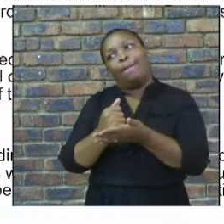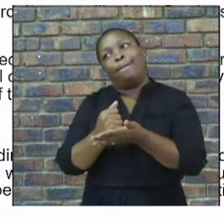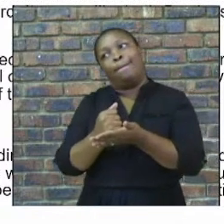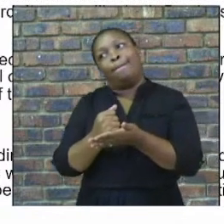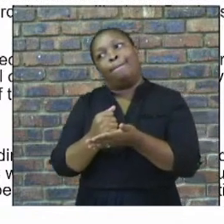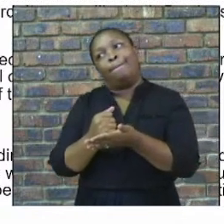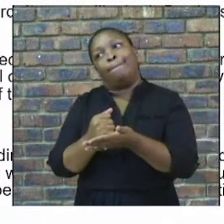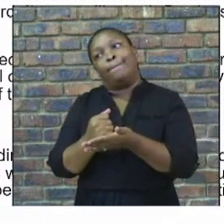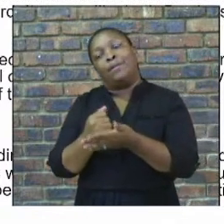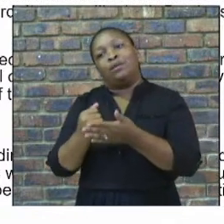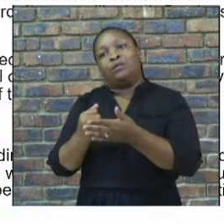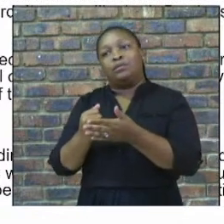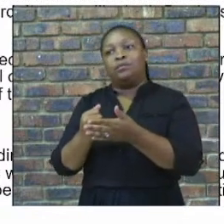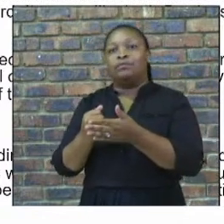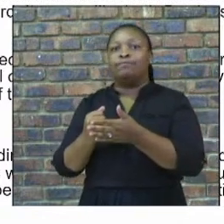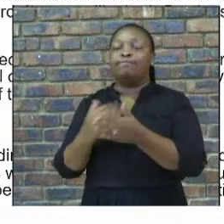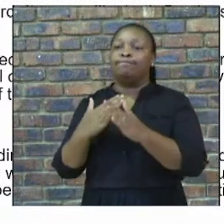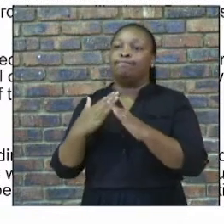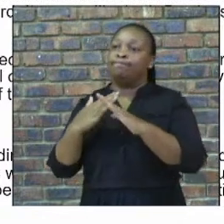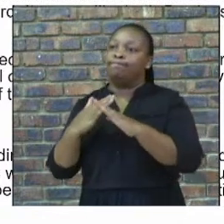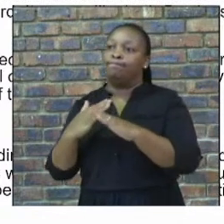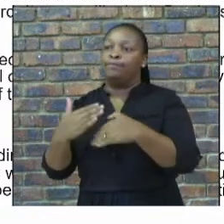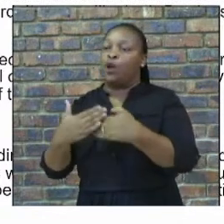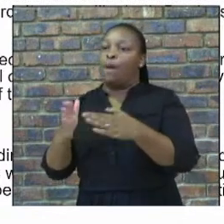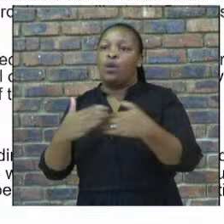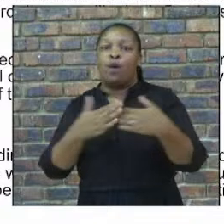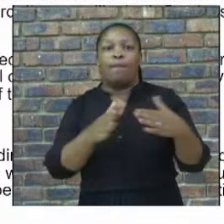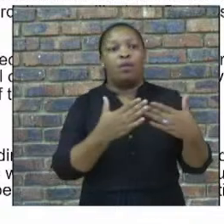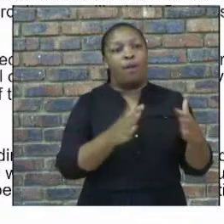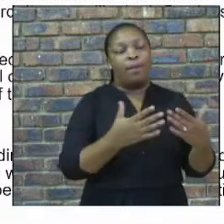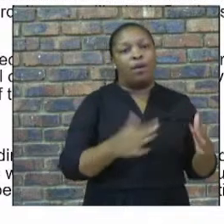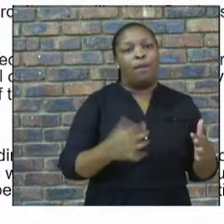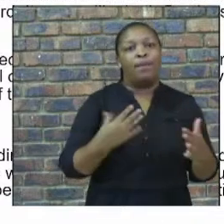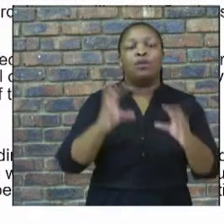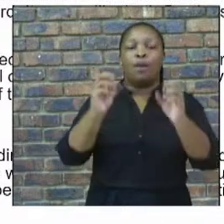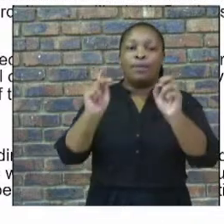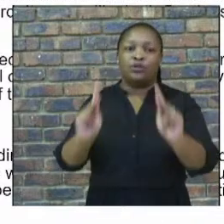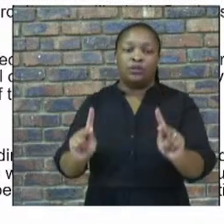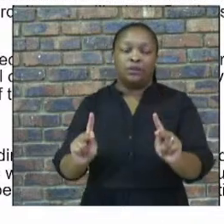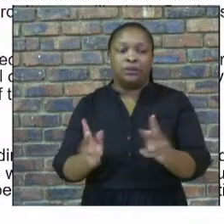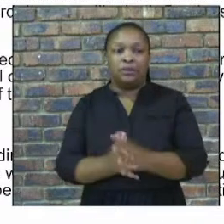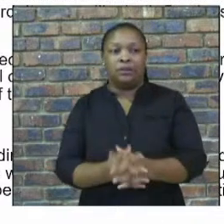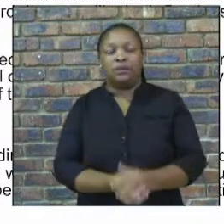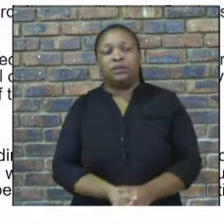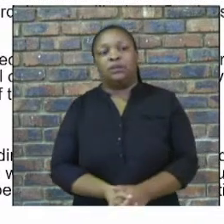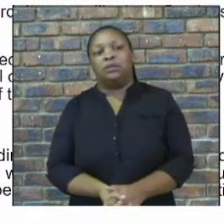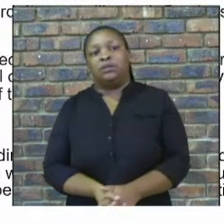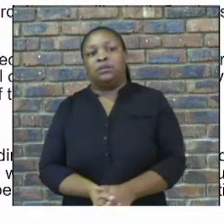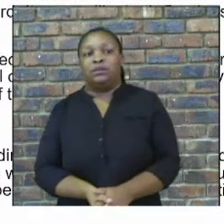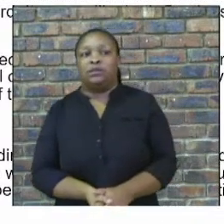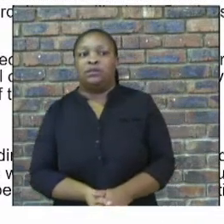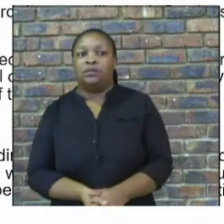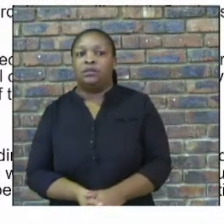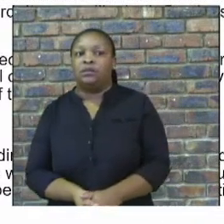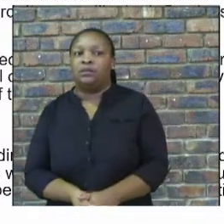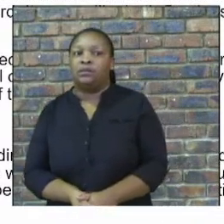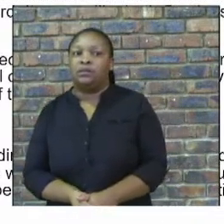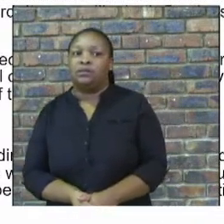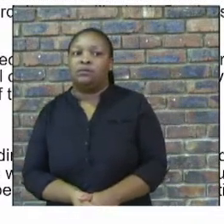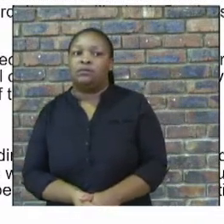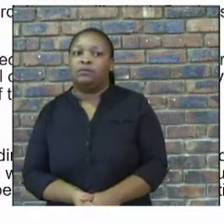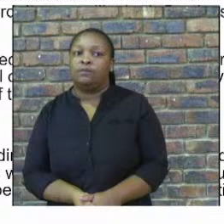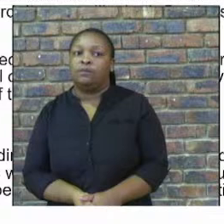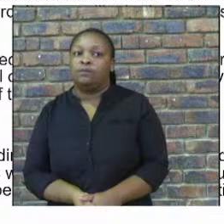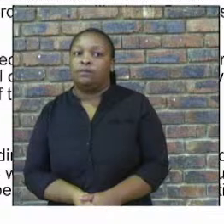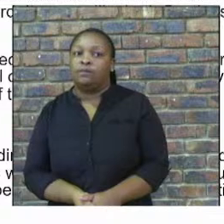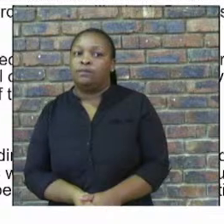bring efficiencies more governmenting. It will save tšhelete because, for example, at the moment there are 3 boards. Those 3 agencies